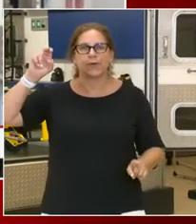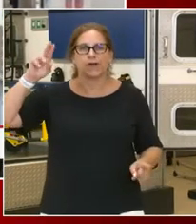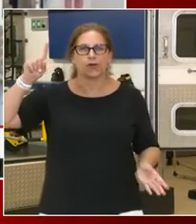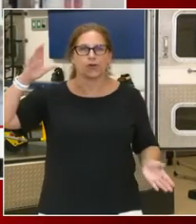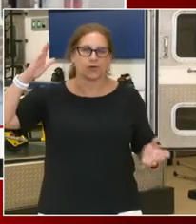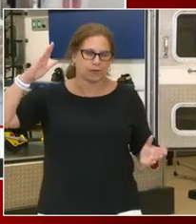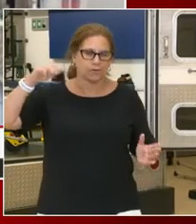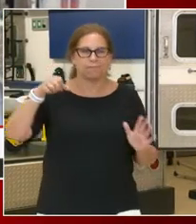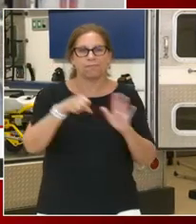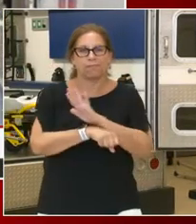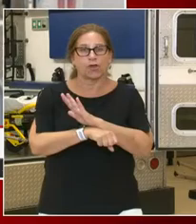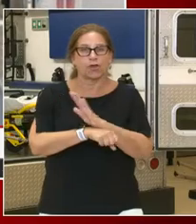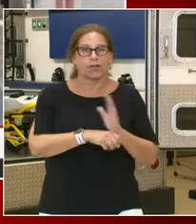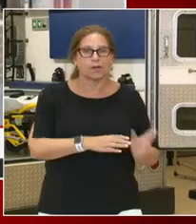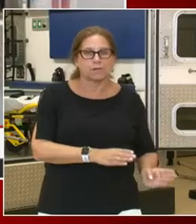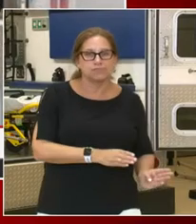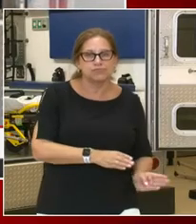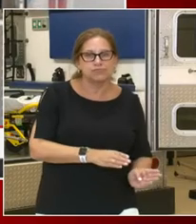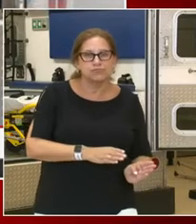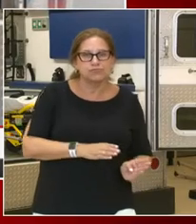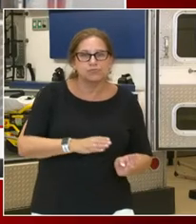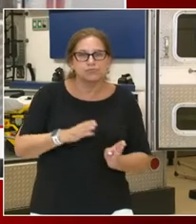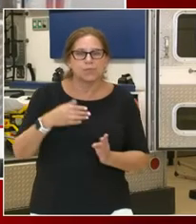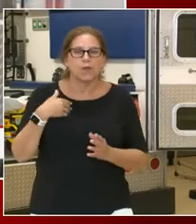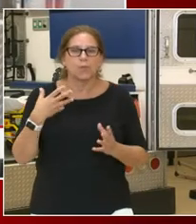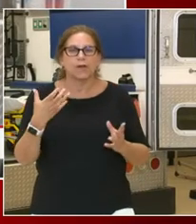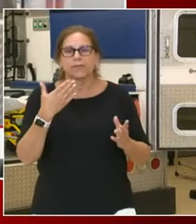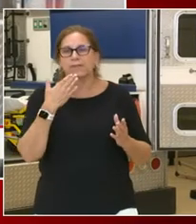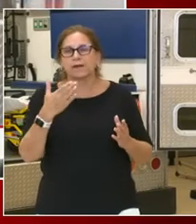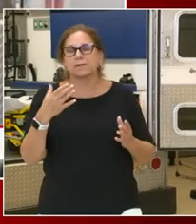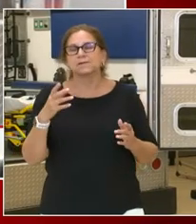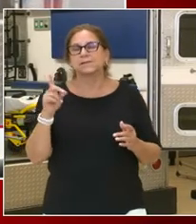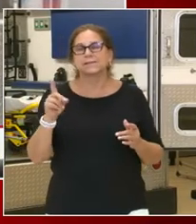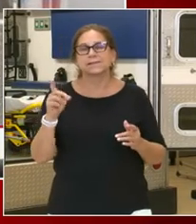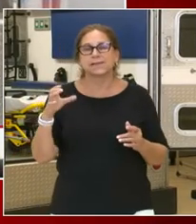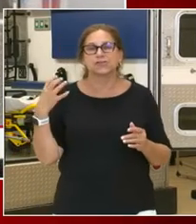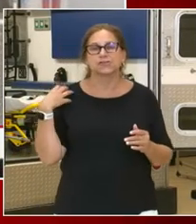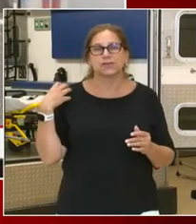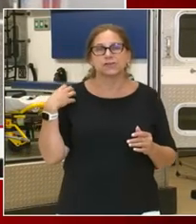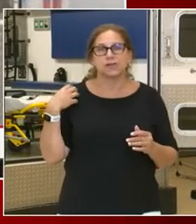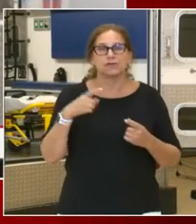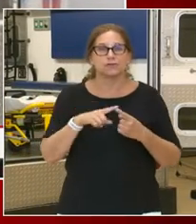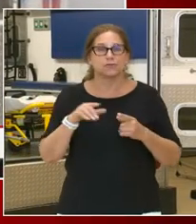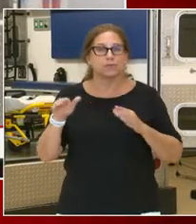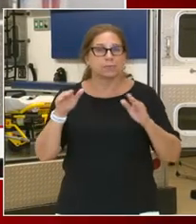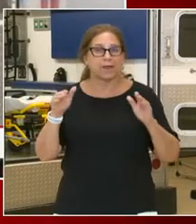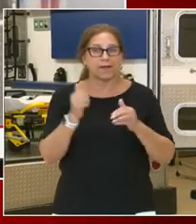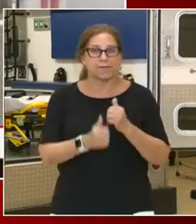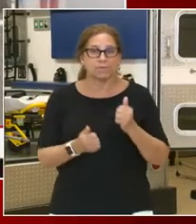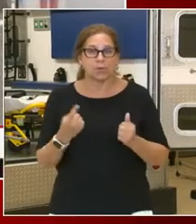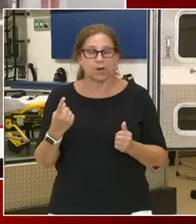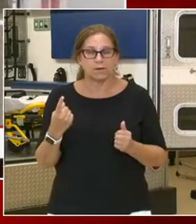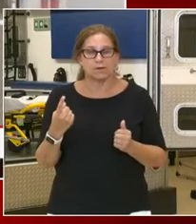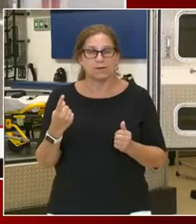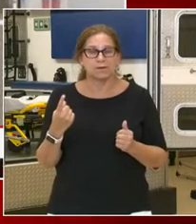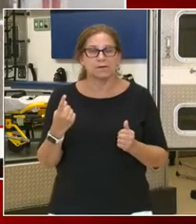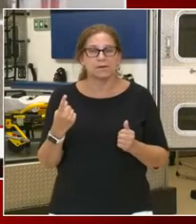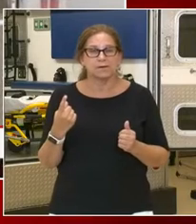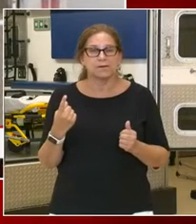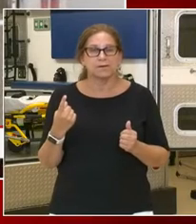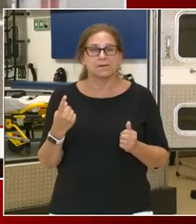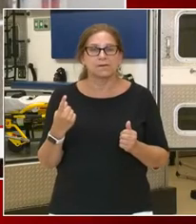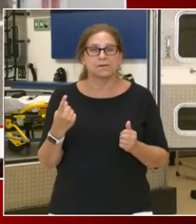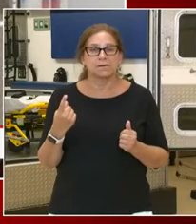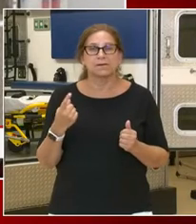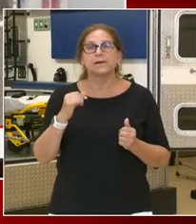we close out, I'd be remiss, and I thank the Chancellor for reminding everybody, any district resident 12 or older is eligible to get